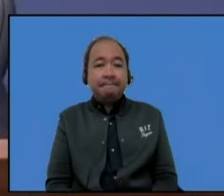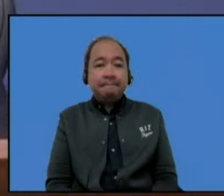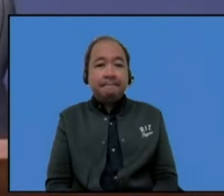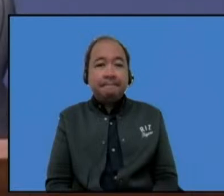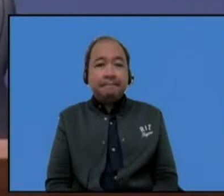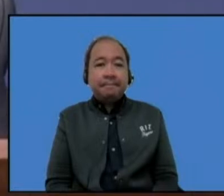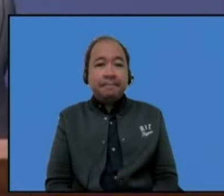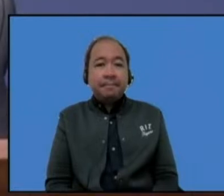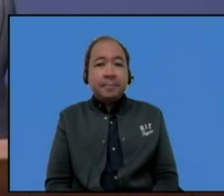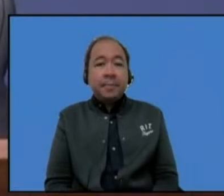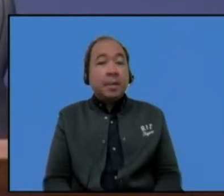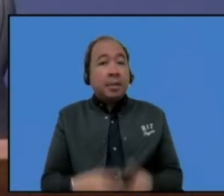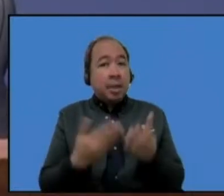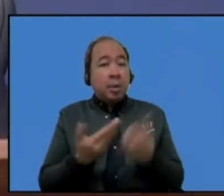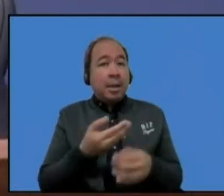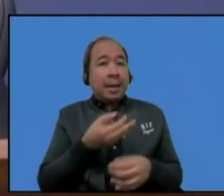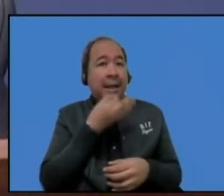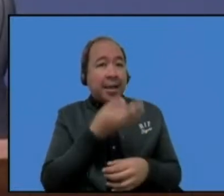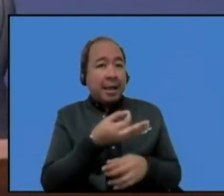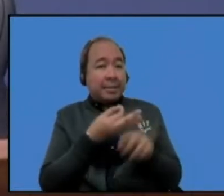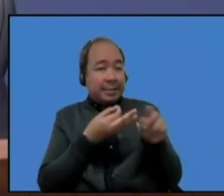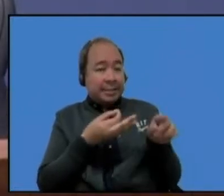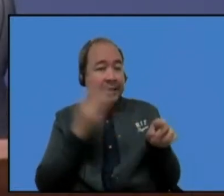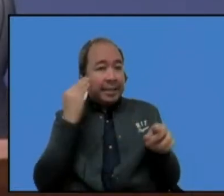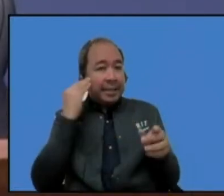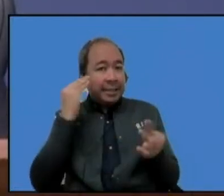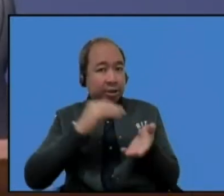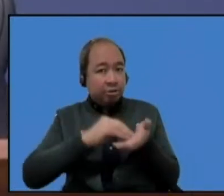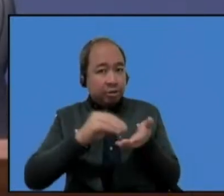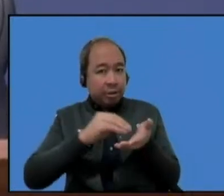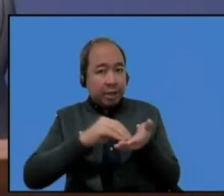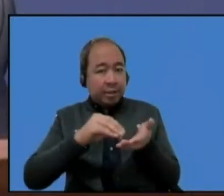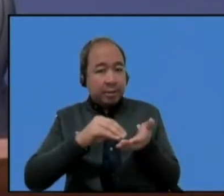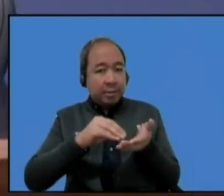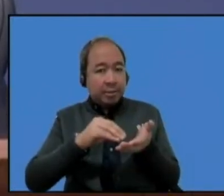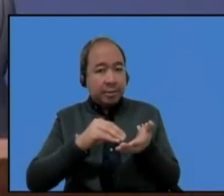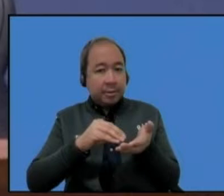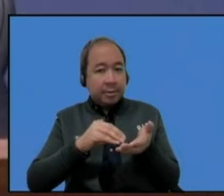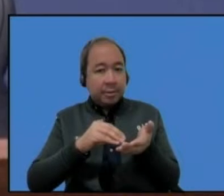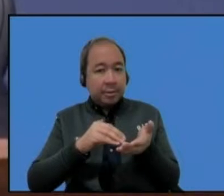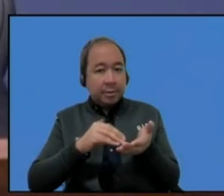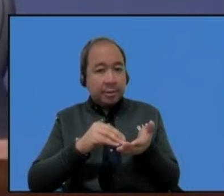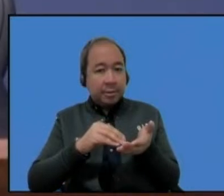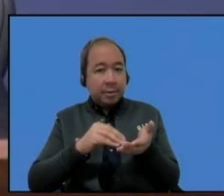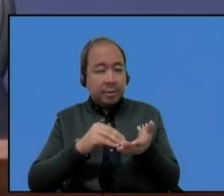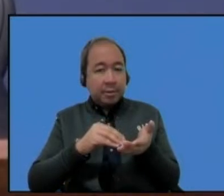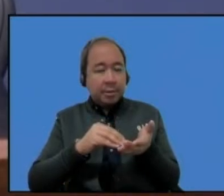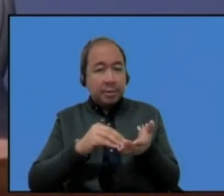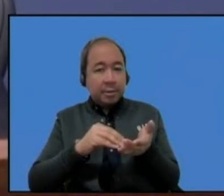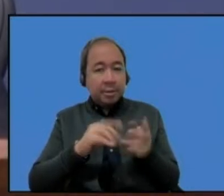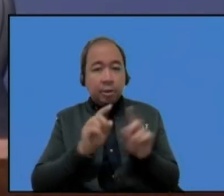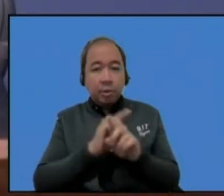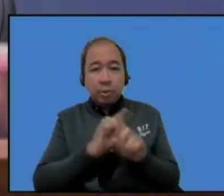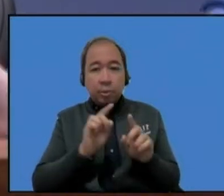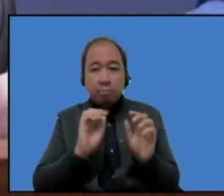So I request that the Secretariat include the text. No, we do not have the text